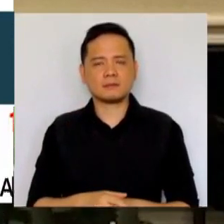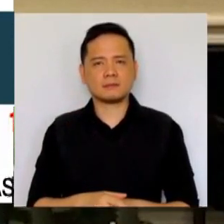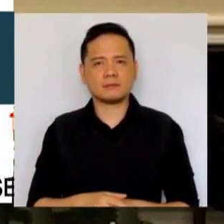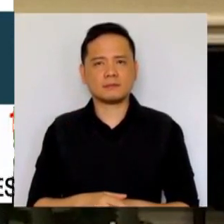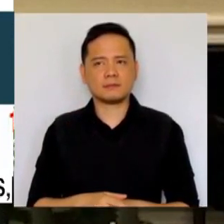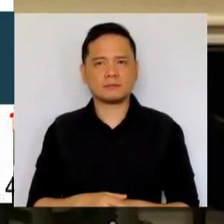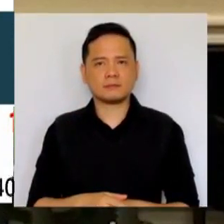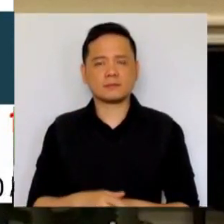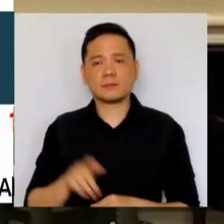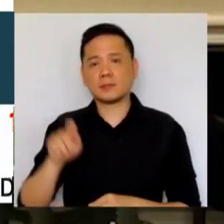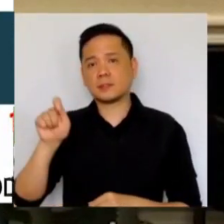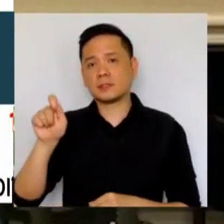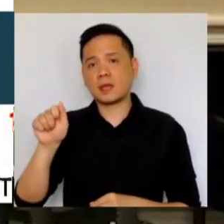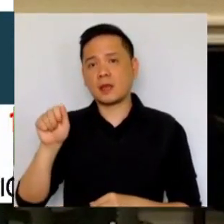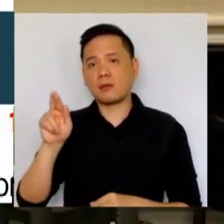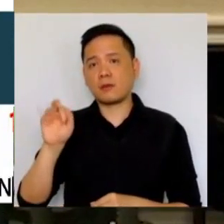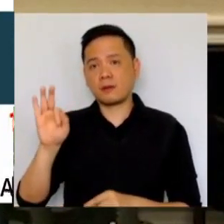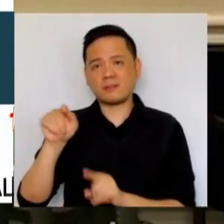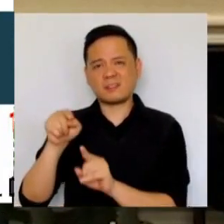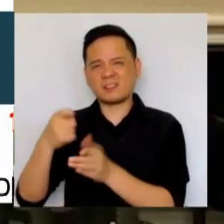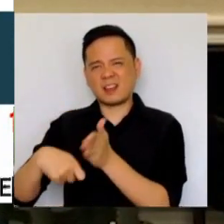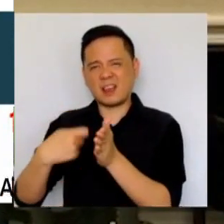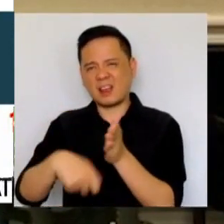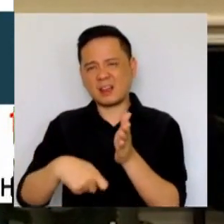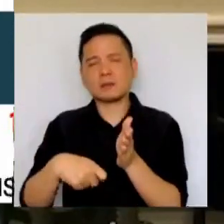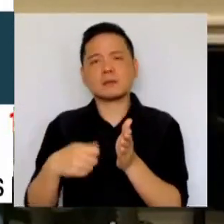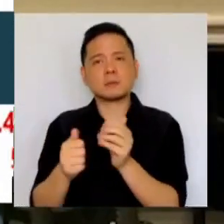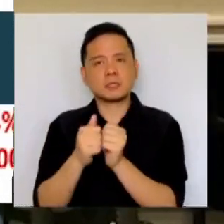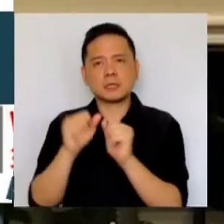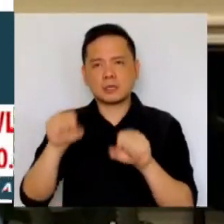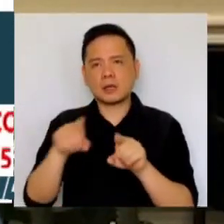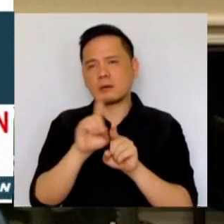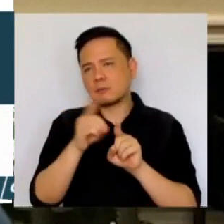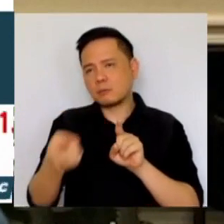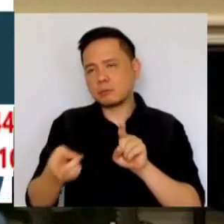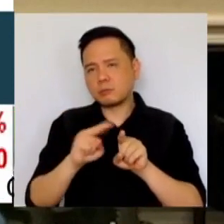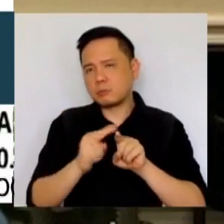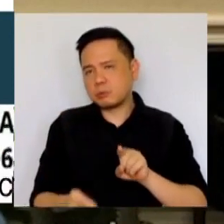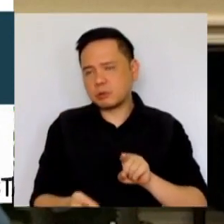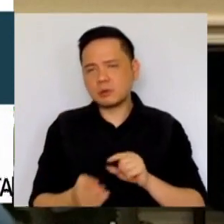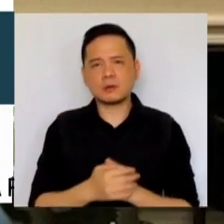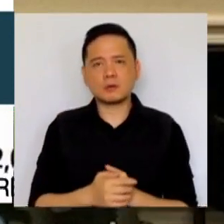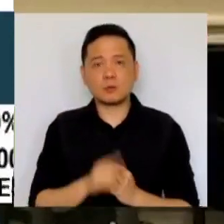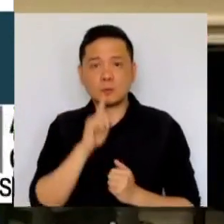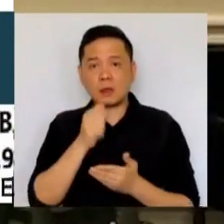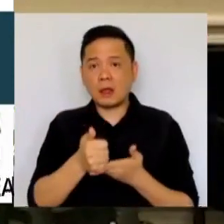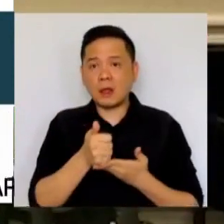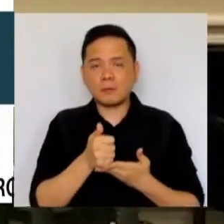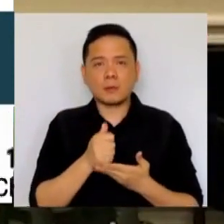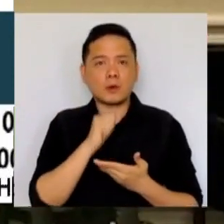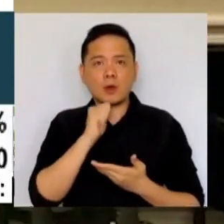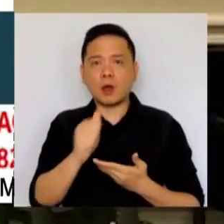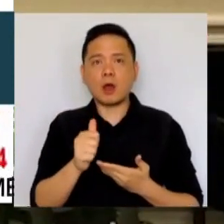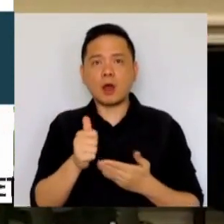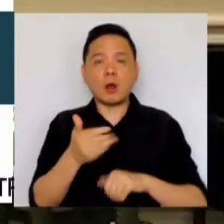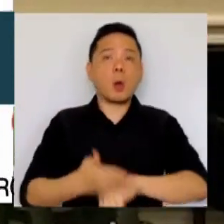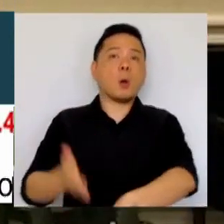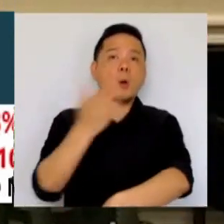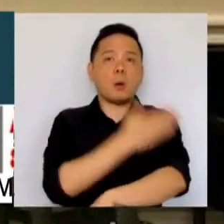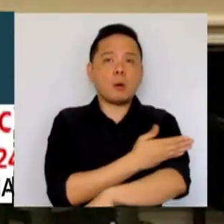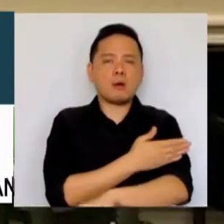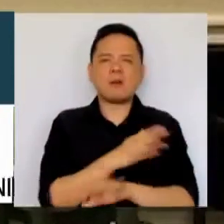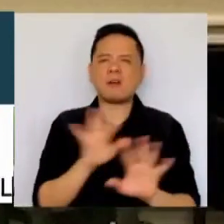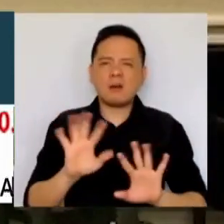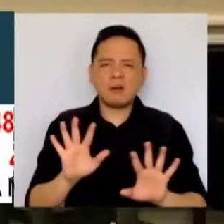be lowered. And I think that that could be helpful. Again, it's not a game changer, but these are